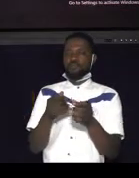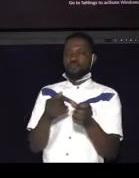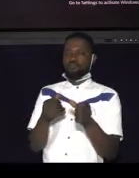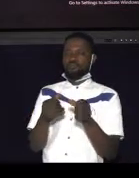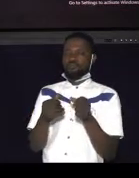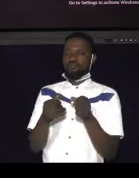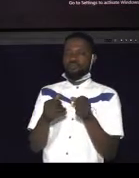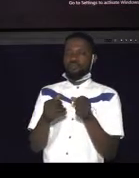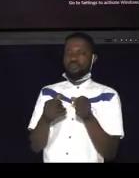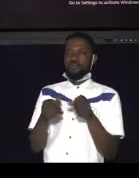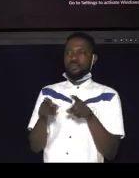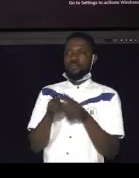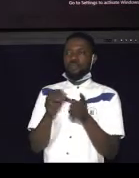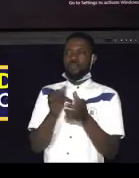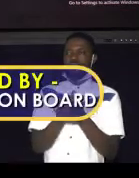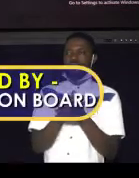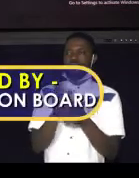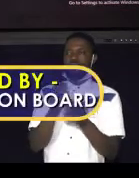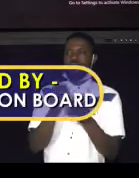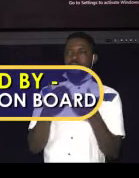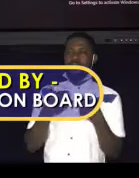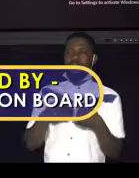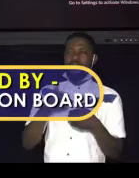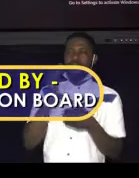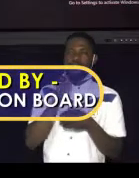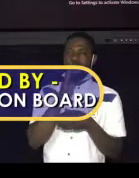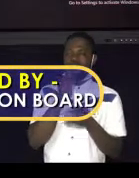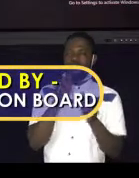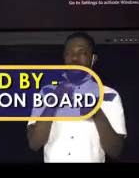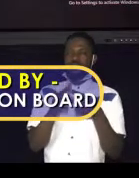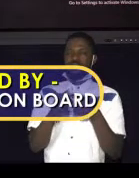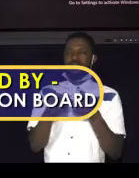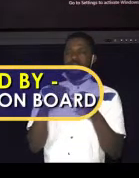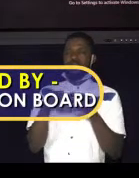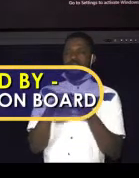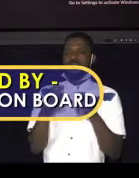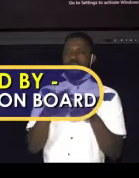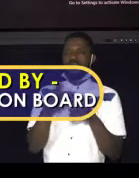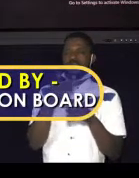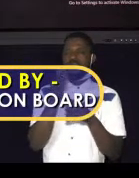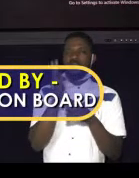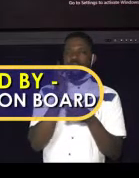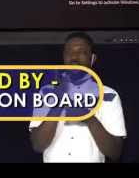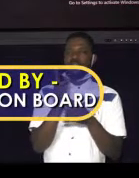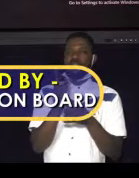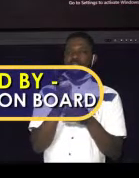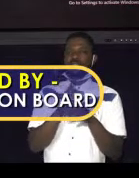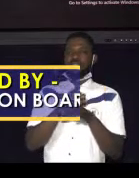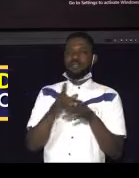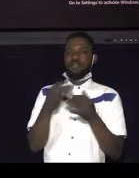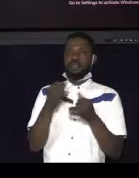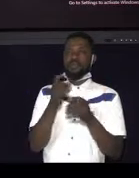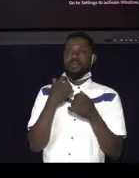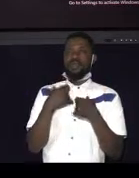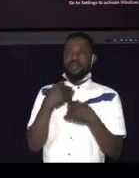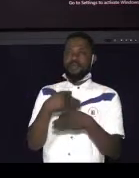bit, such that nobody will be able to come in, but there is still space. Now you have formed an angle. Now,